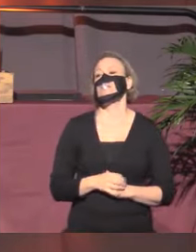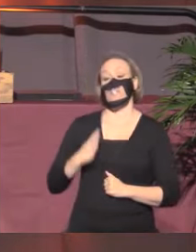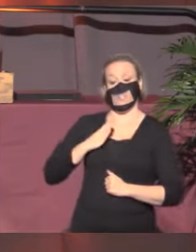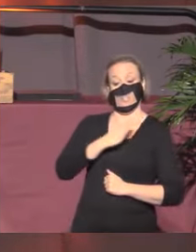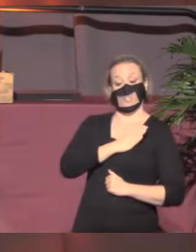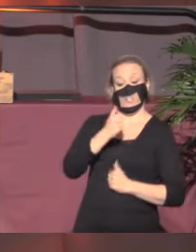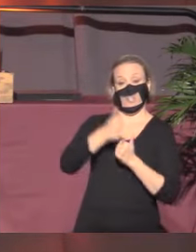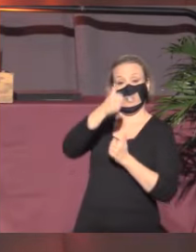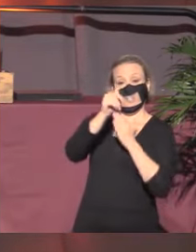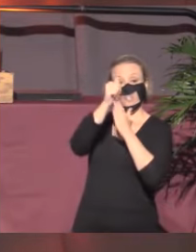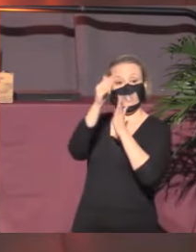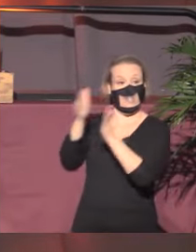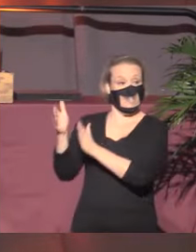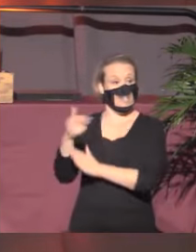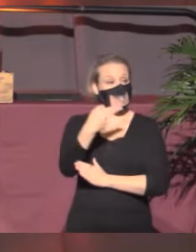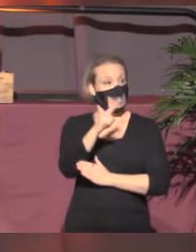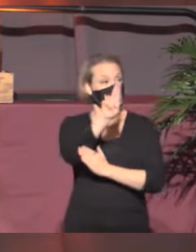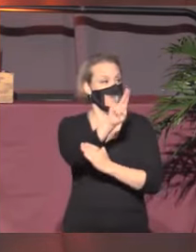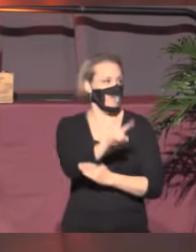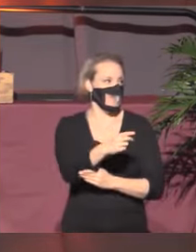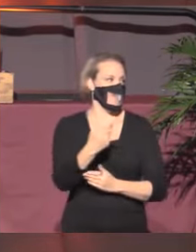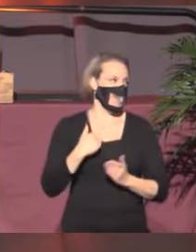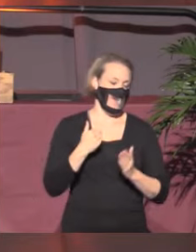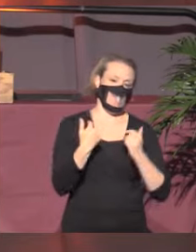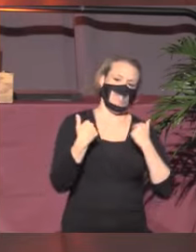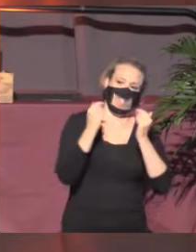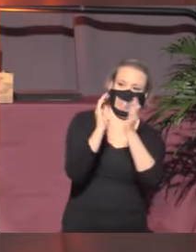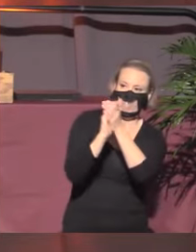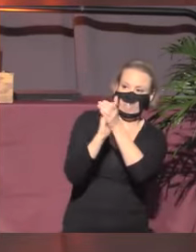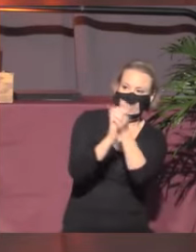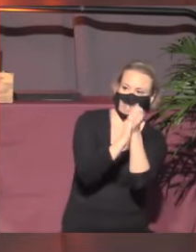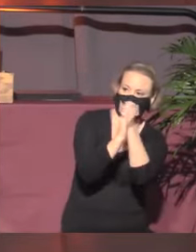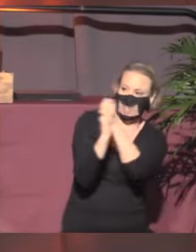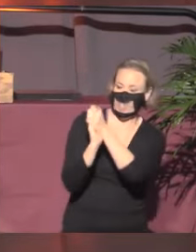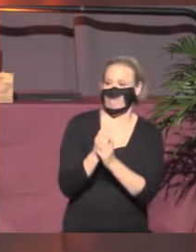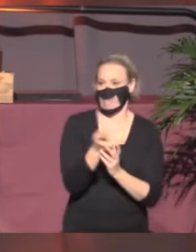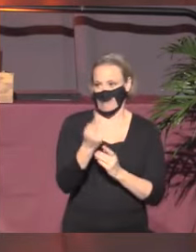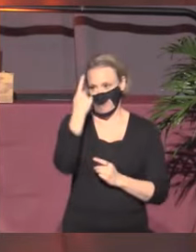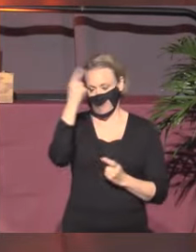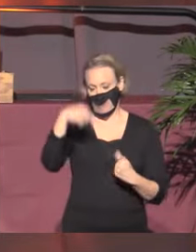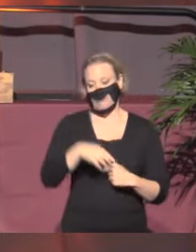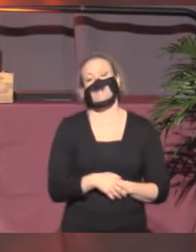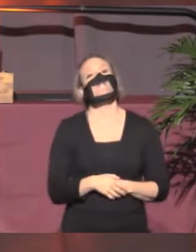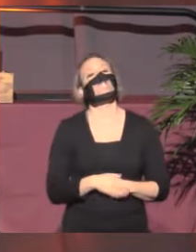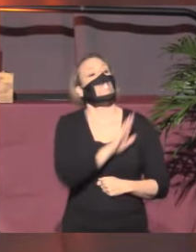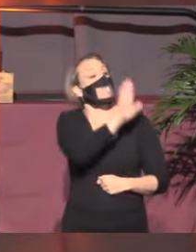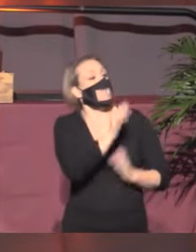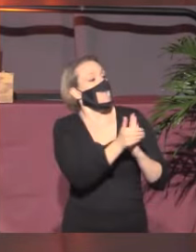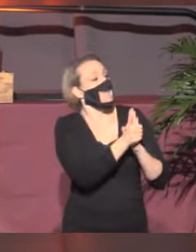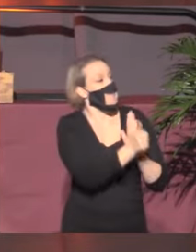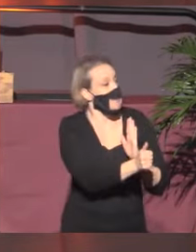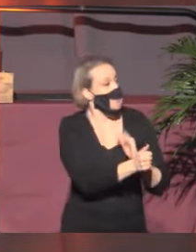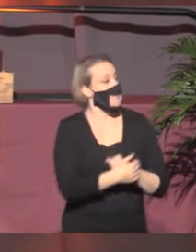Hamline University, I congratulate you for being here today. I hope that you will take your skills and